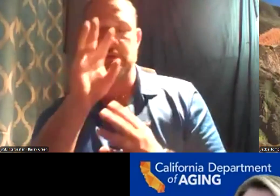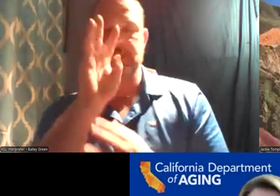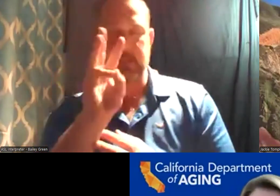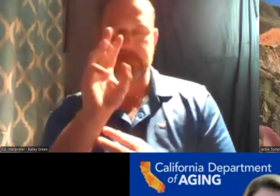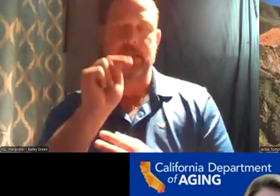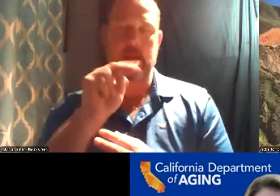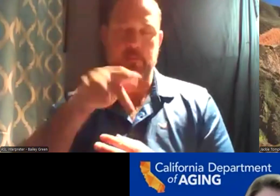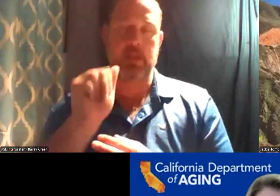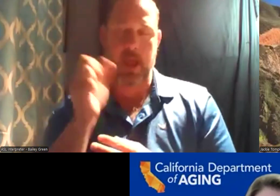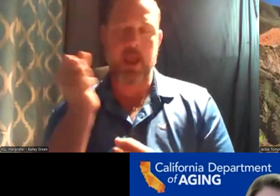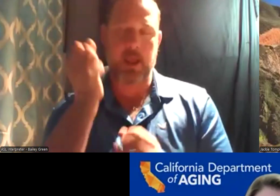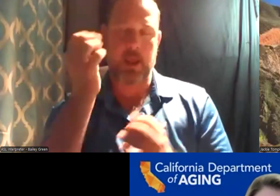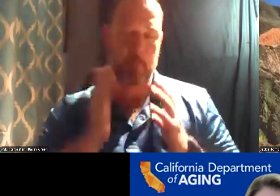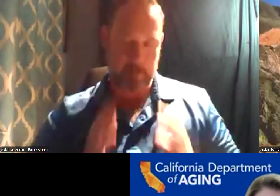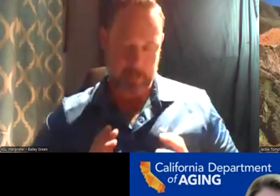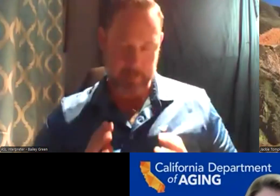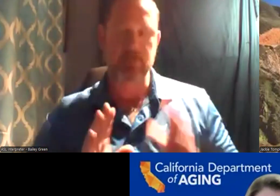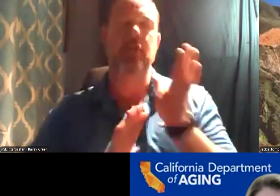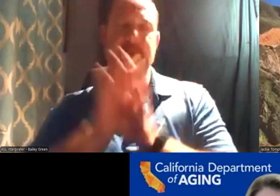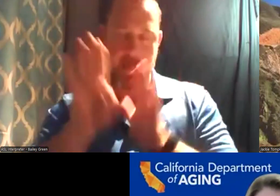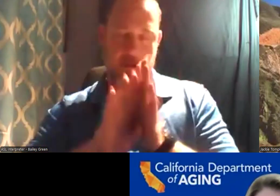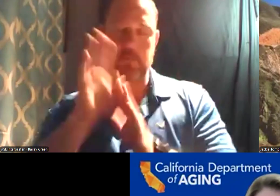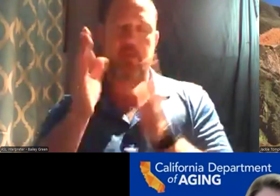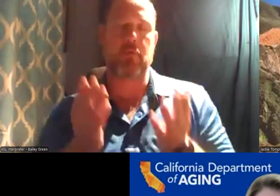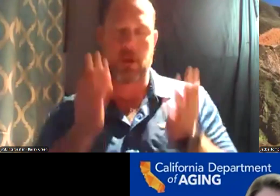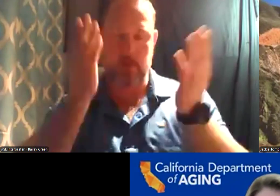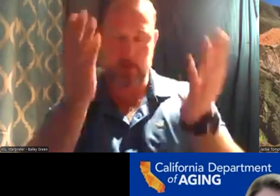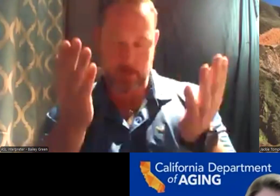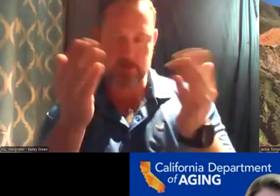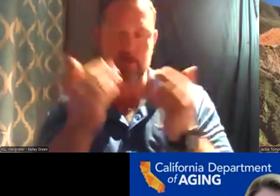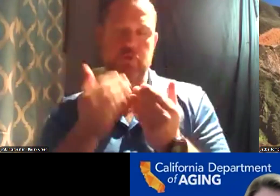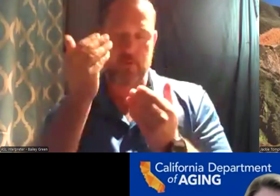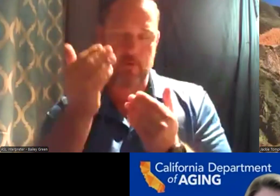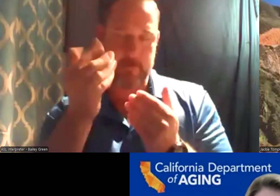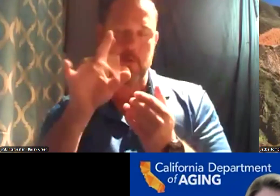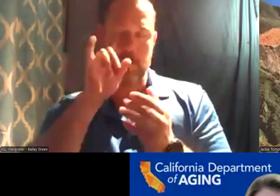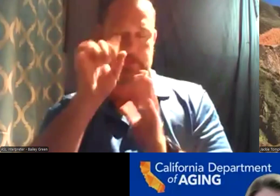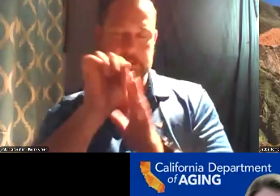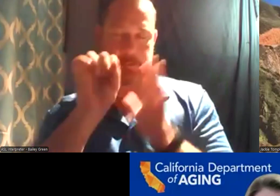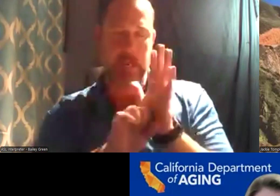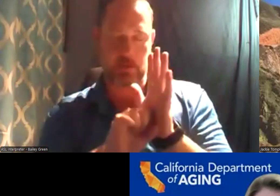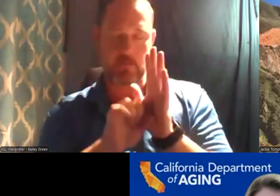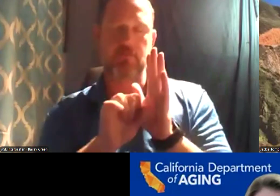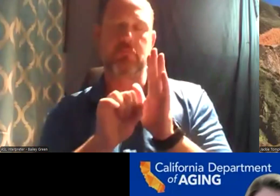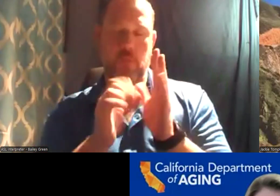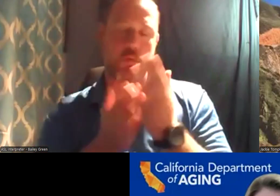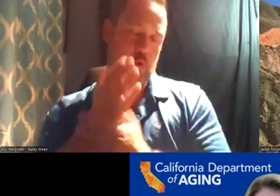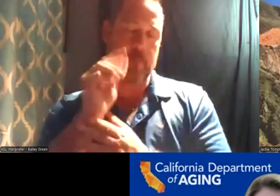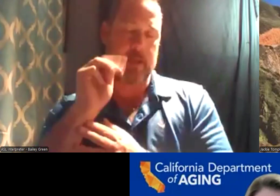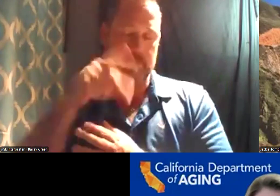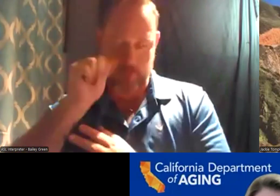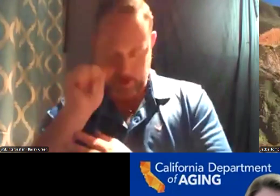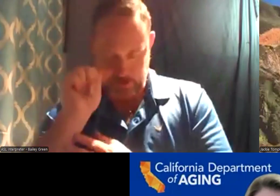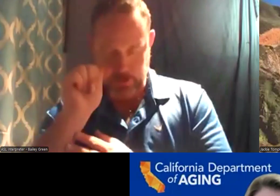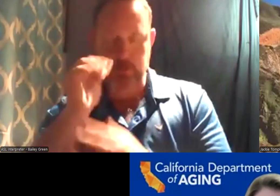stakeholder committees are developing their recommendations to put forth to the state to elevate through the master plan for aging.